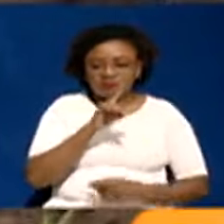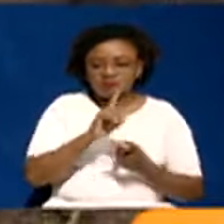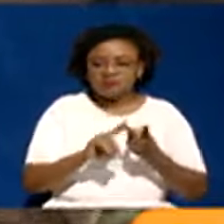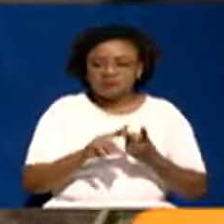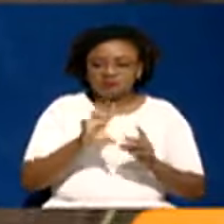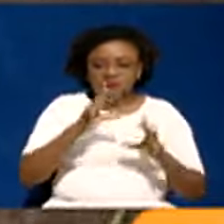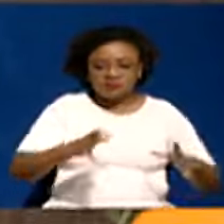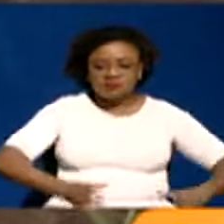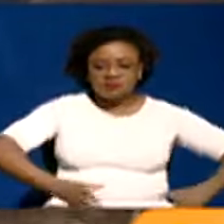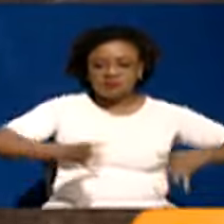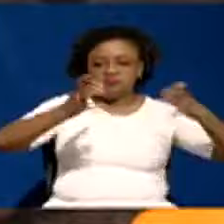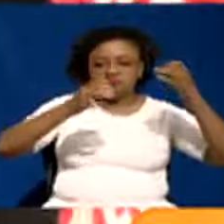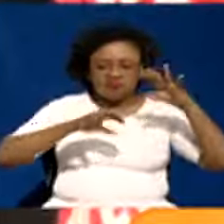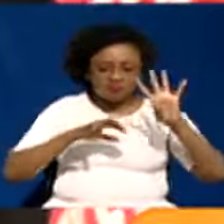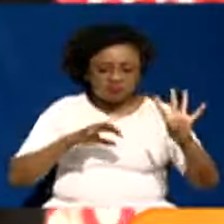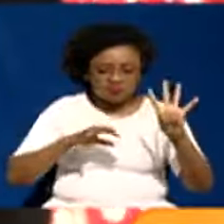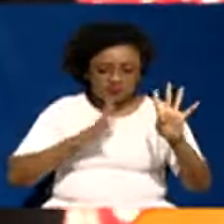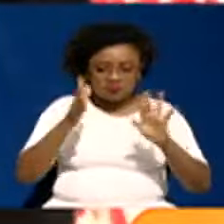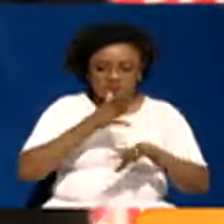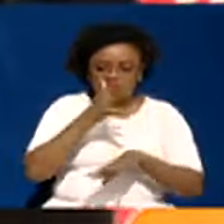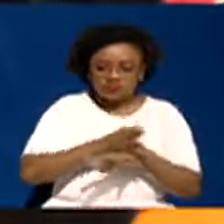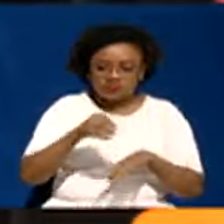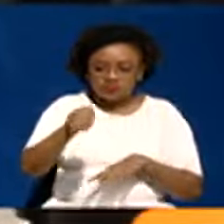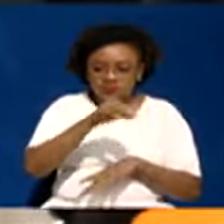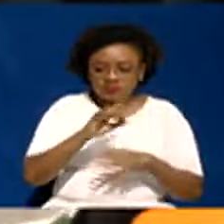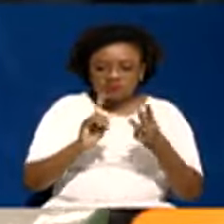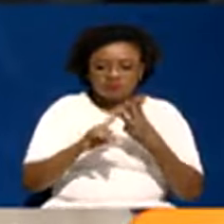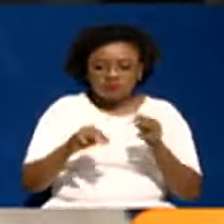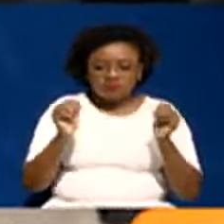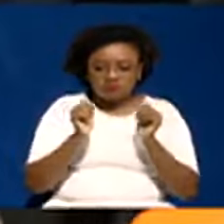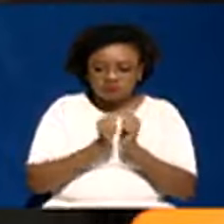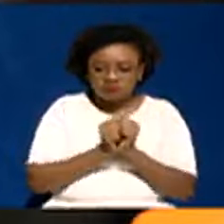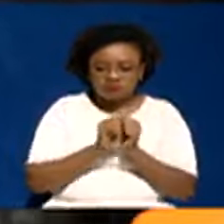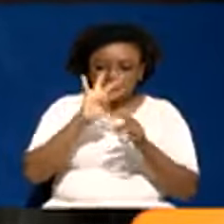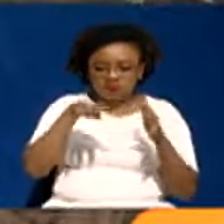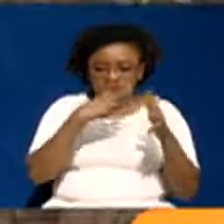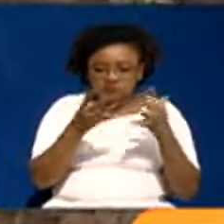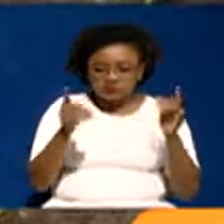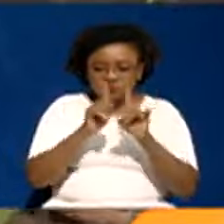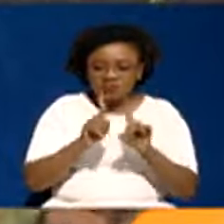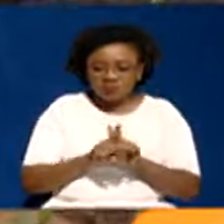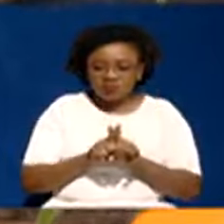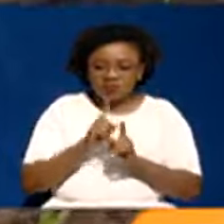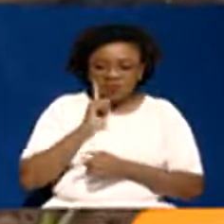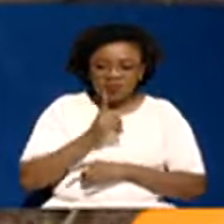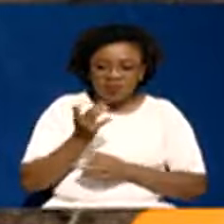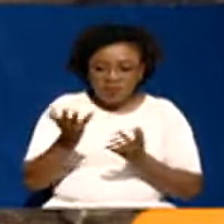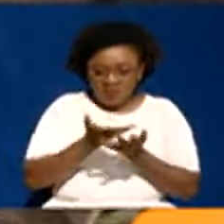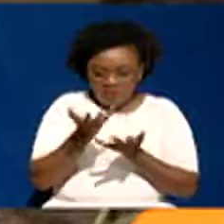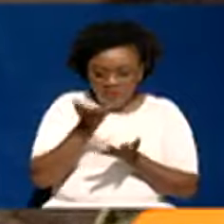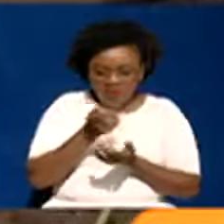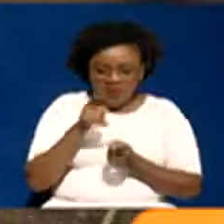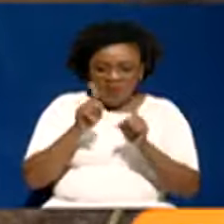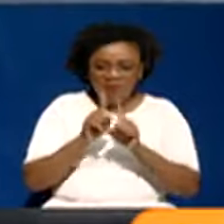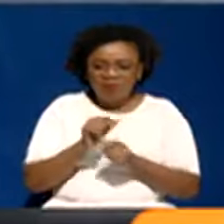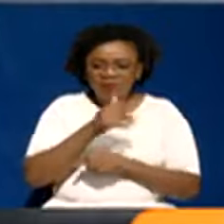four bags of suspected substandard fertilizer, 10 sieving wire meshes, as well as a copy of KEB's license